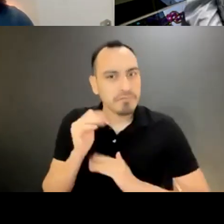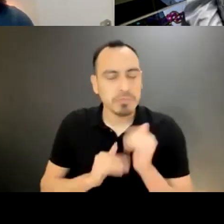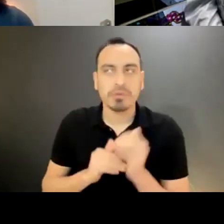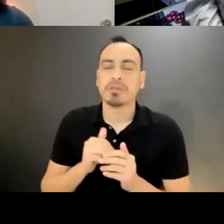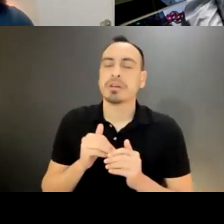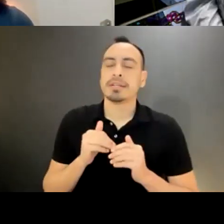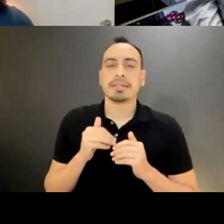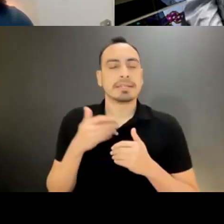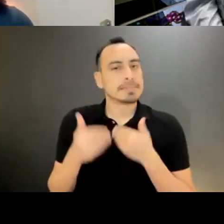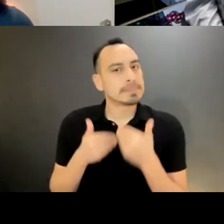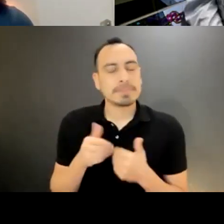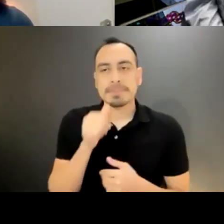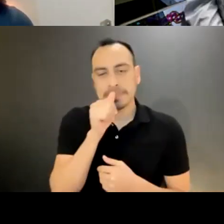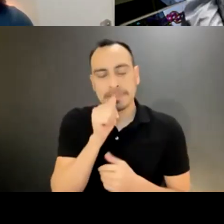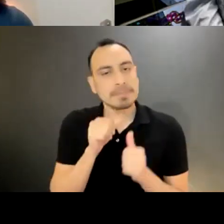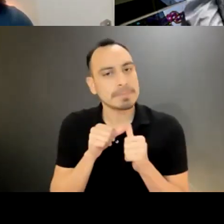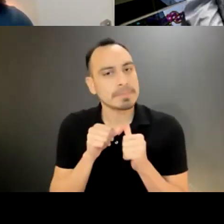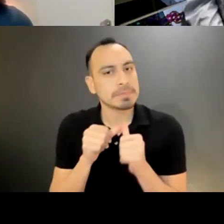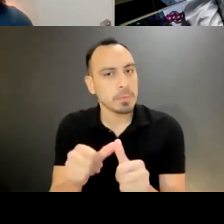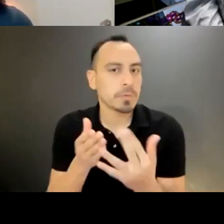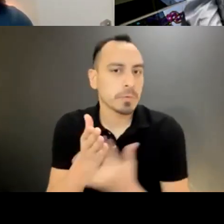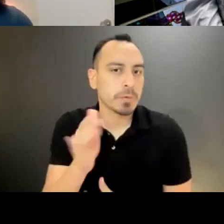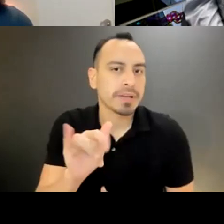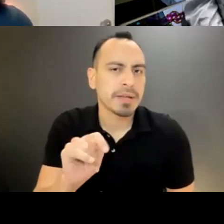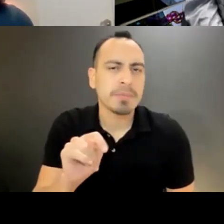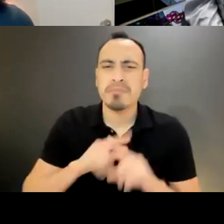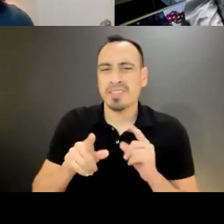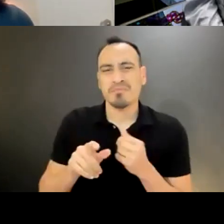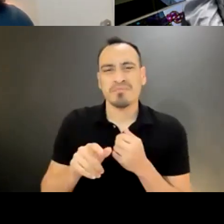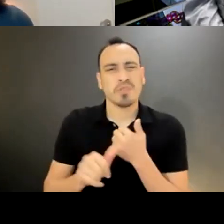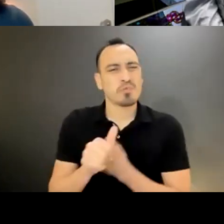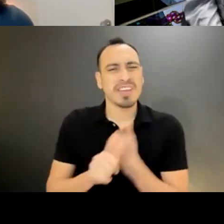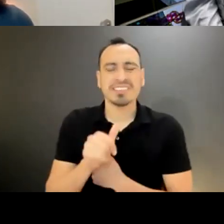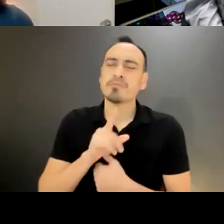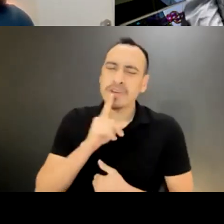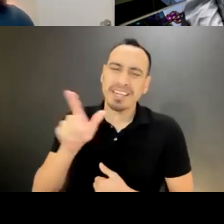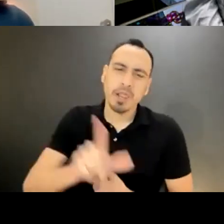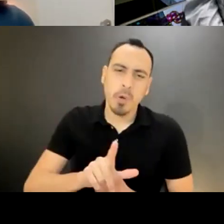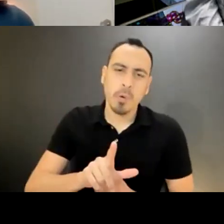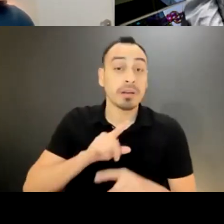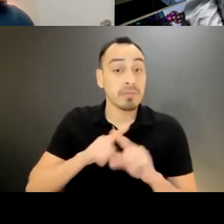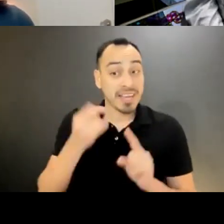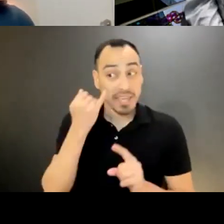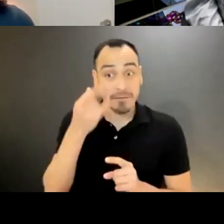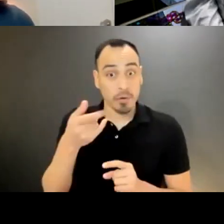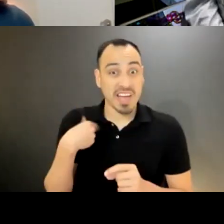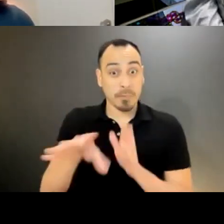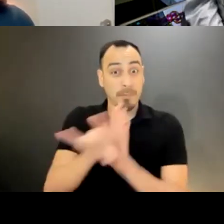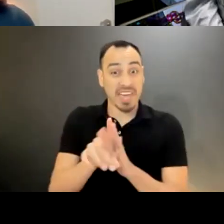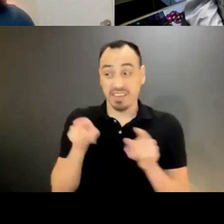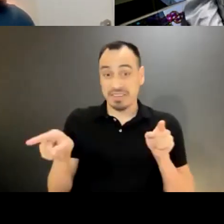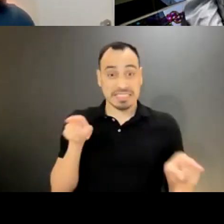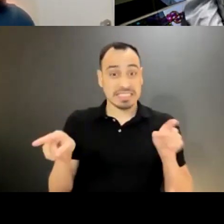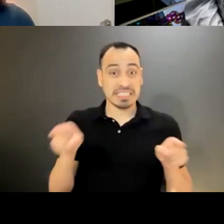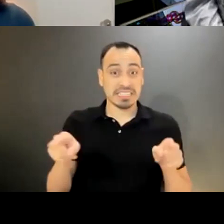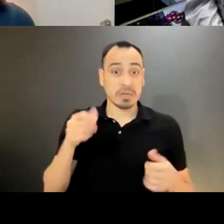the potential risk is, I would say, is pretty low. It's just if you have a choice between one or the other, pick the one